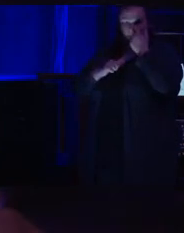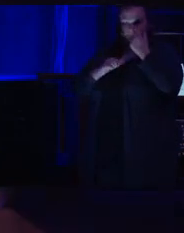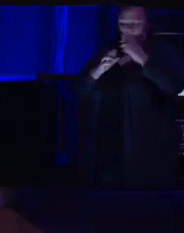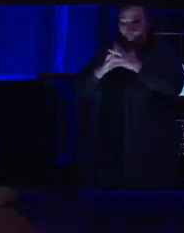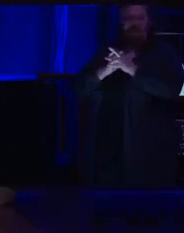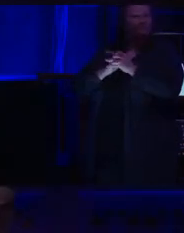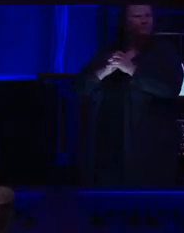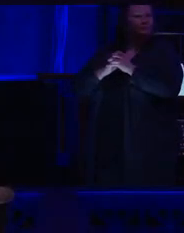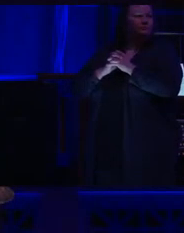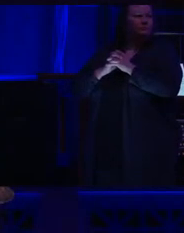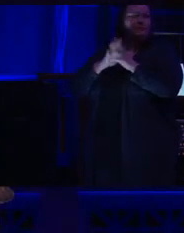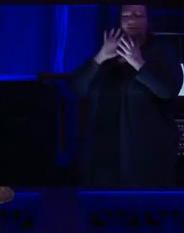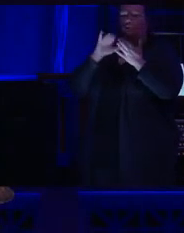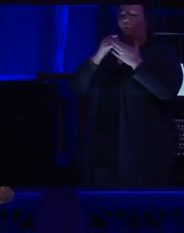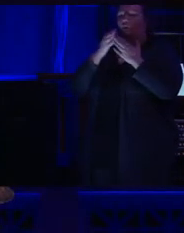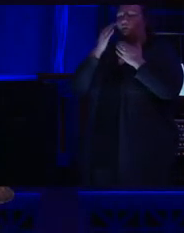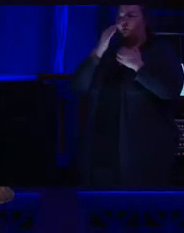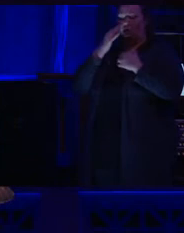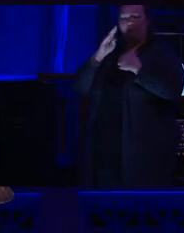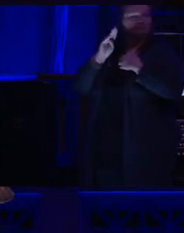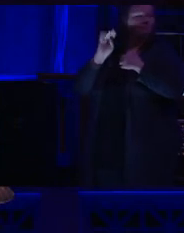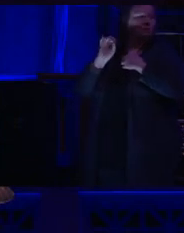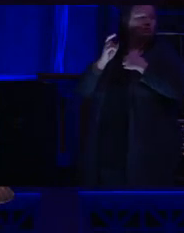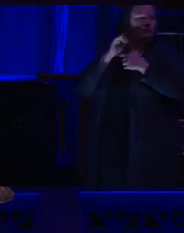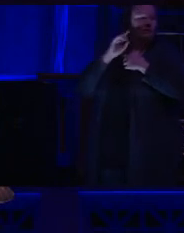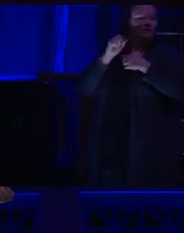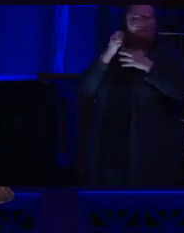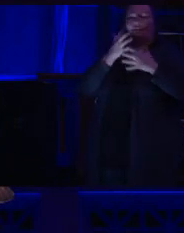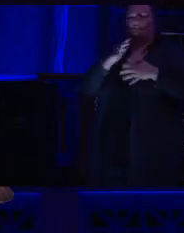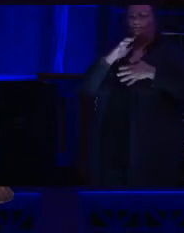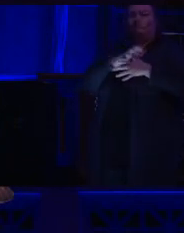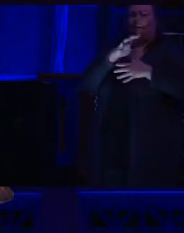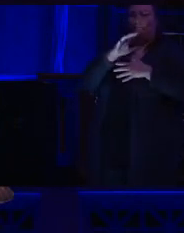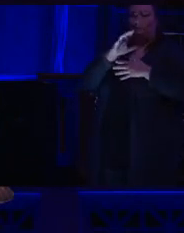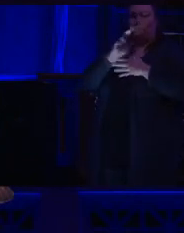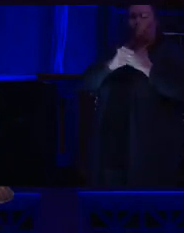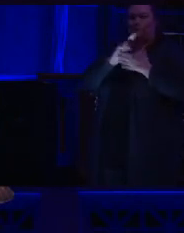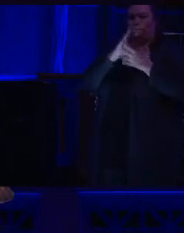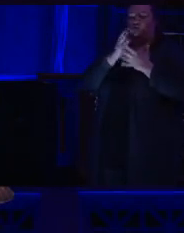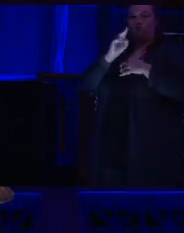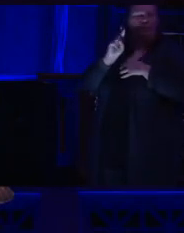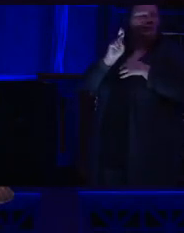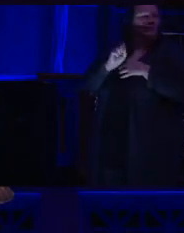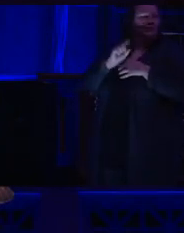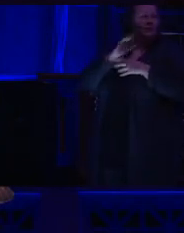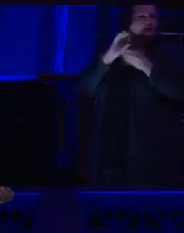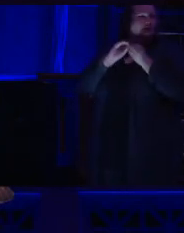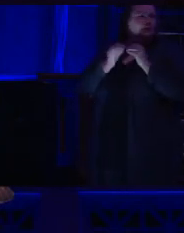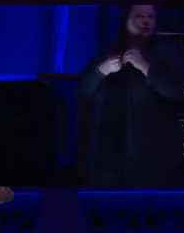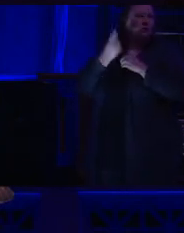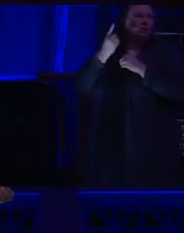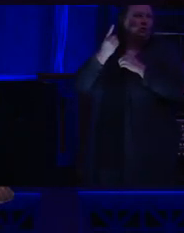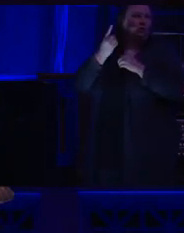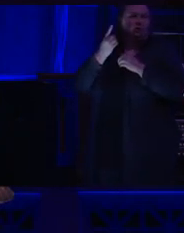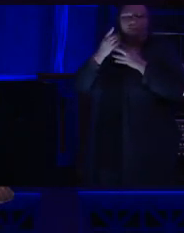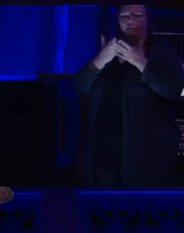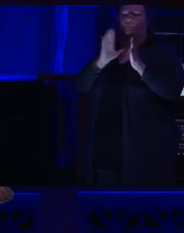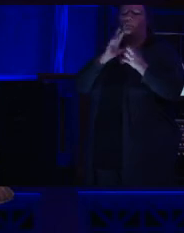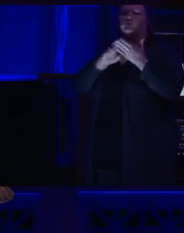So you all know that Michigan is among the top universities in the US and the number one public research